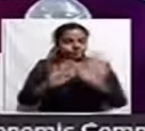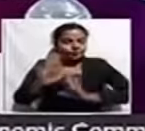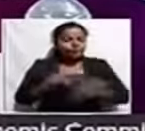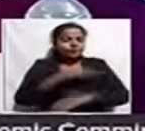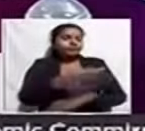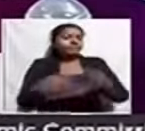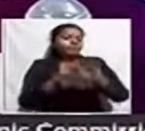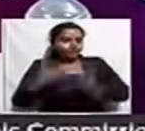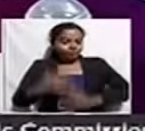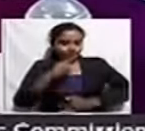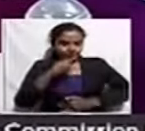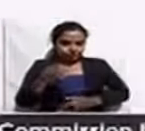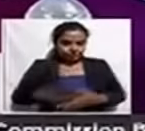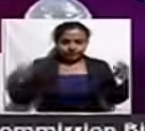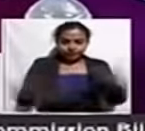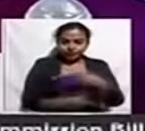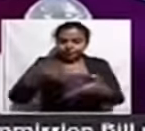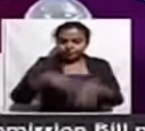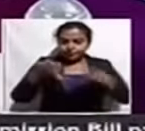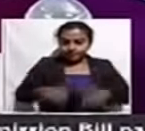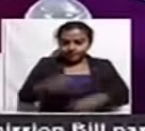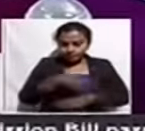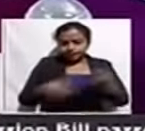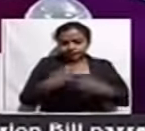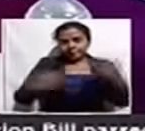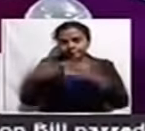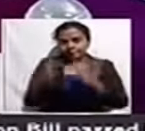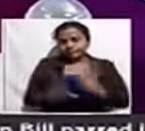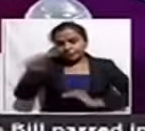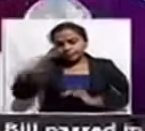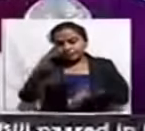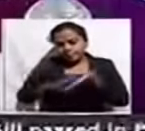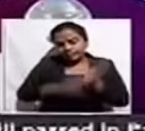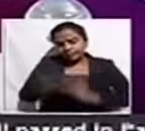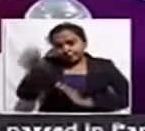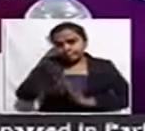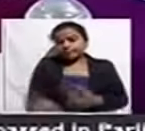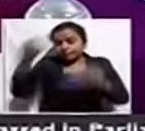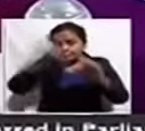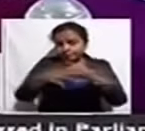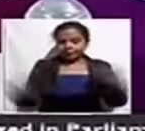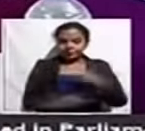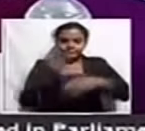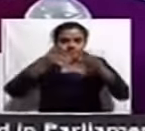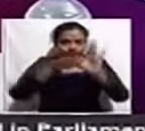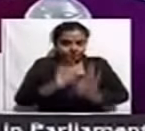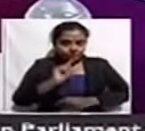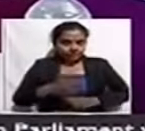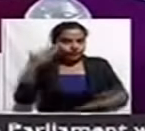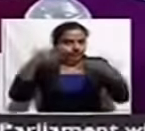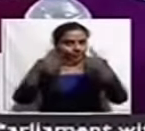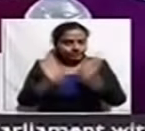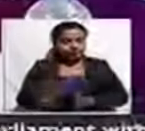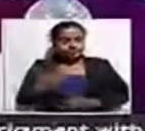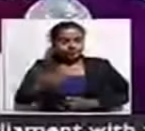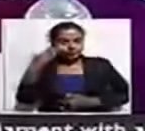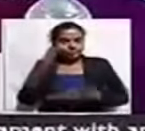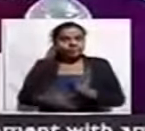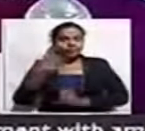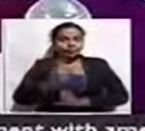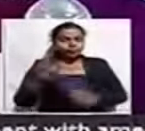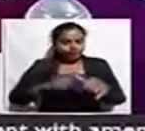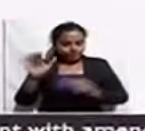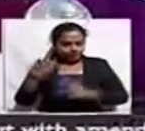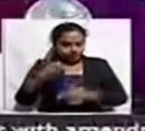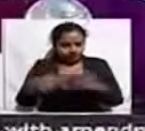city. That company will provide the services inside the port city. According to Clause 60A, this company will provide